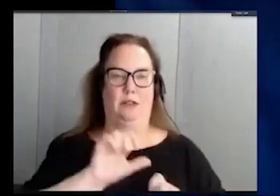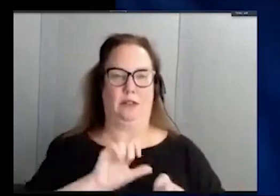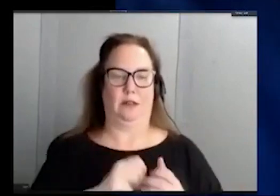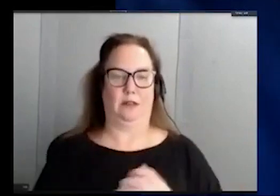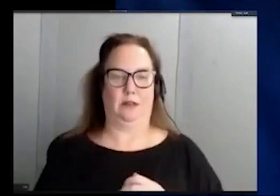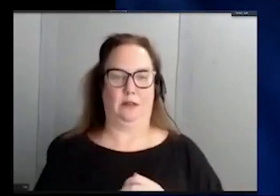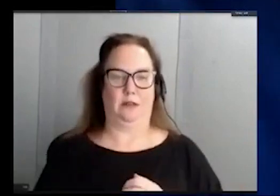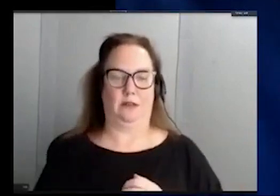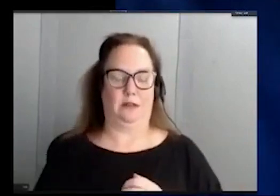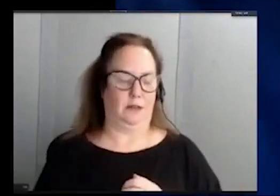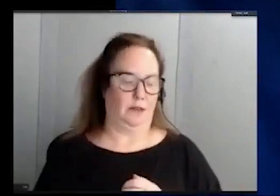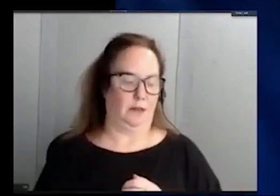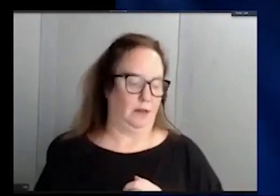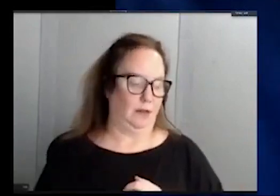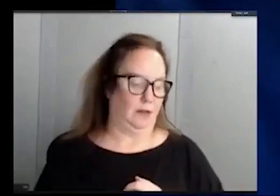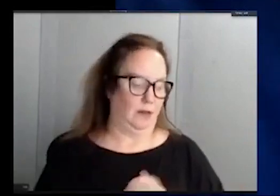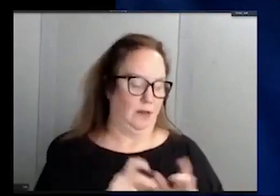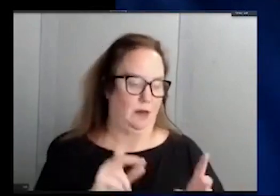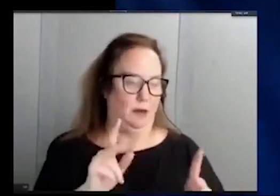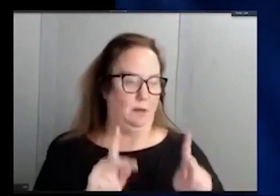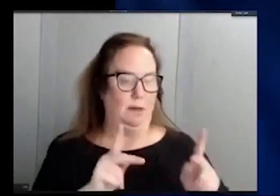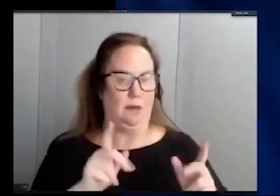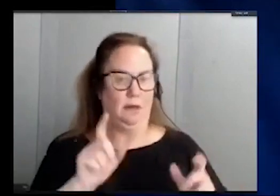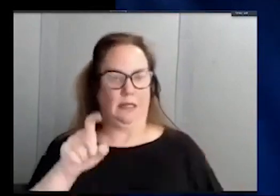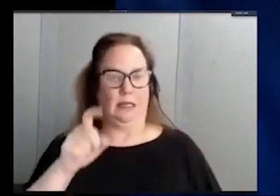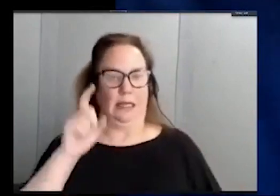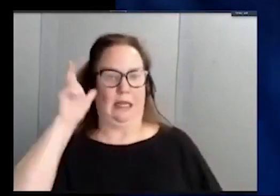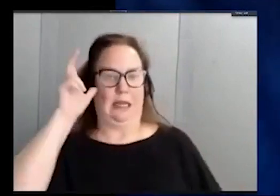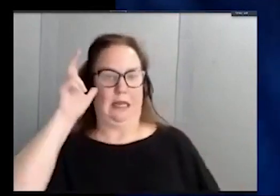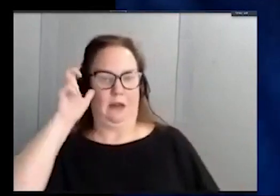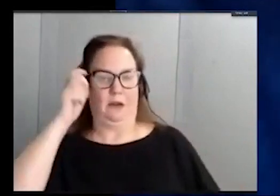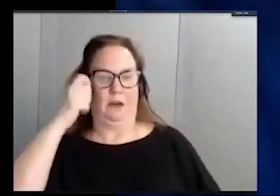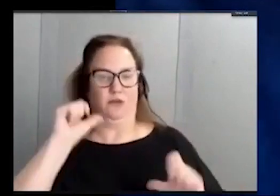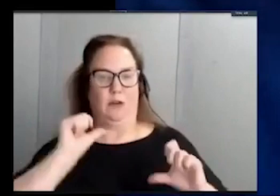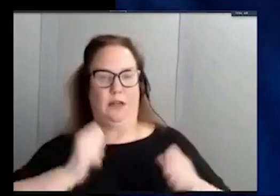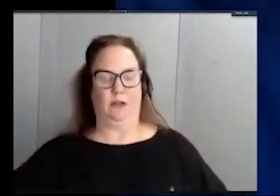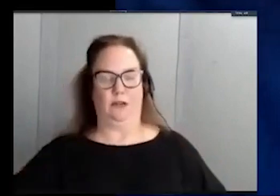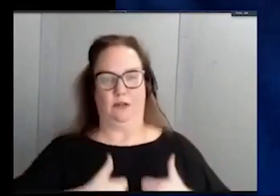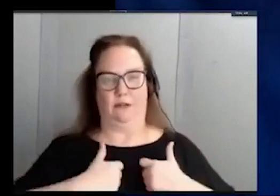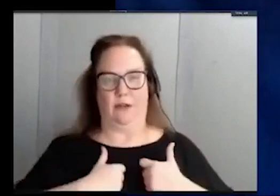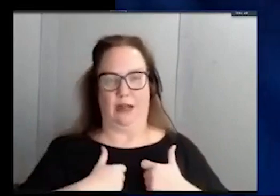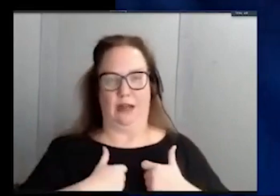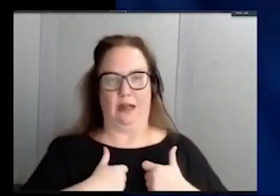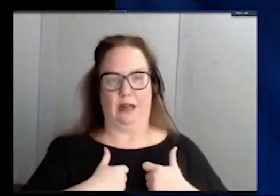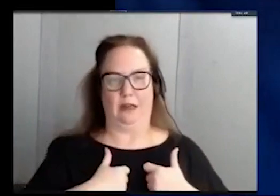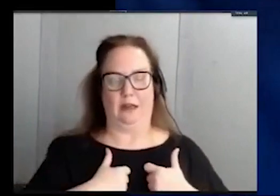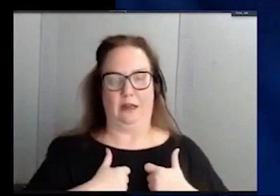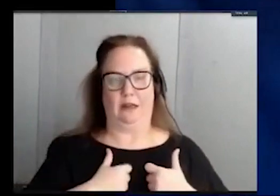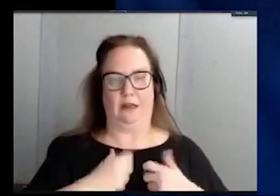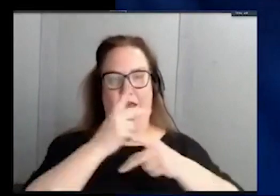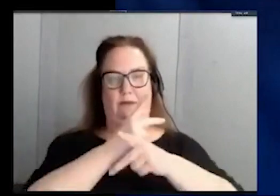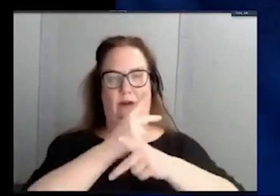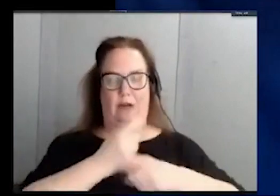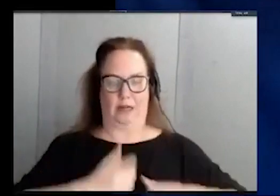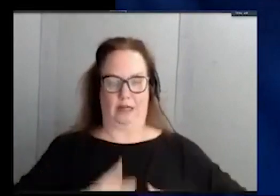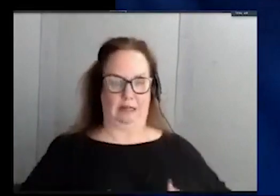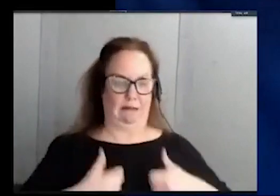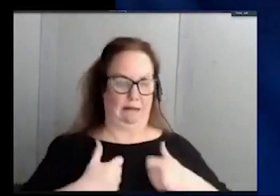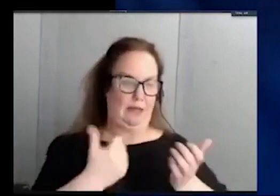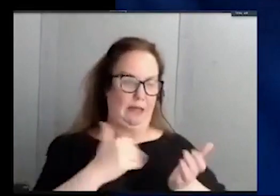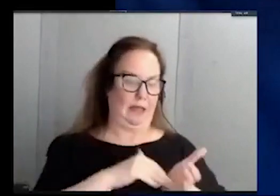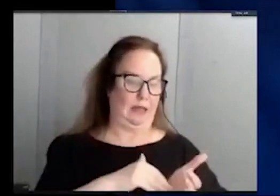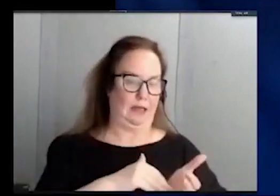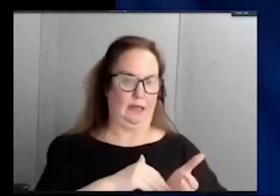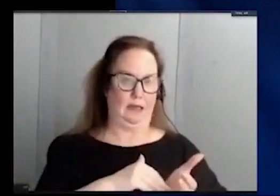thing that people need to hear when they're trying to survive or figure out how to live again is